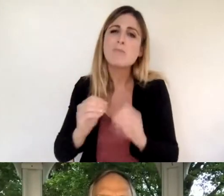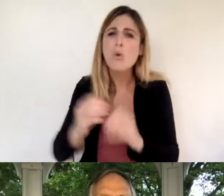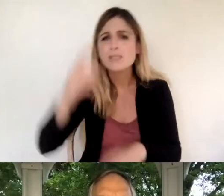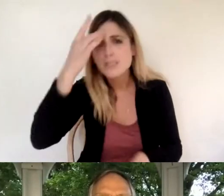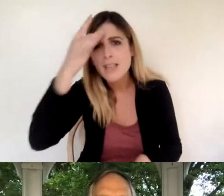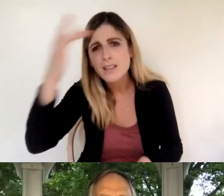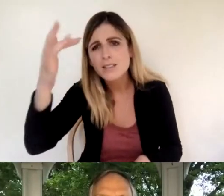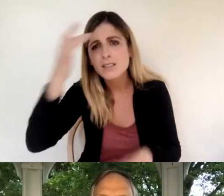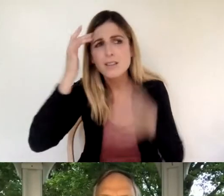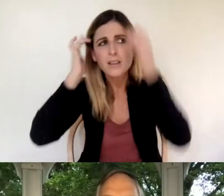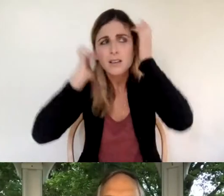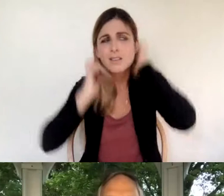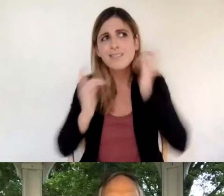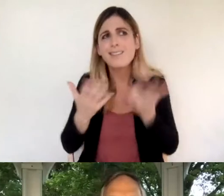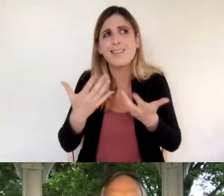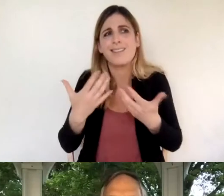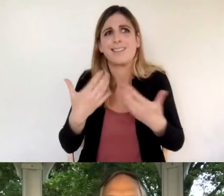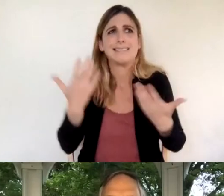reasonable. Okay.